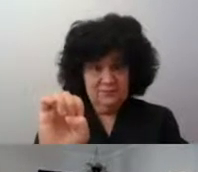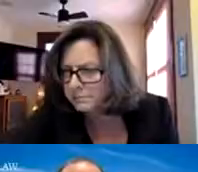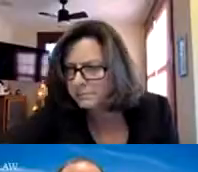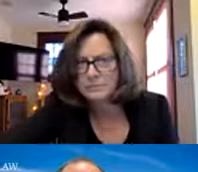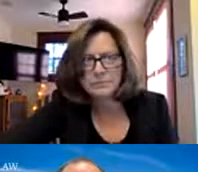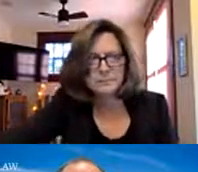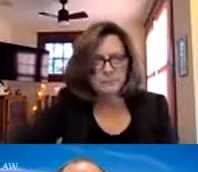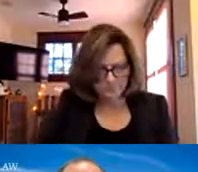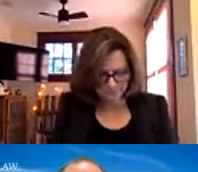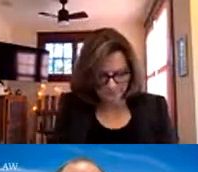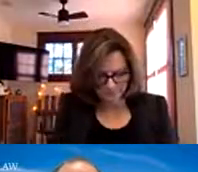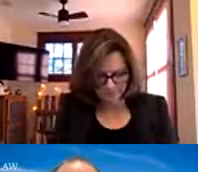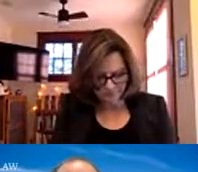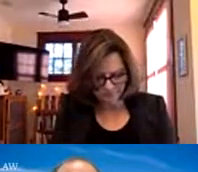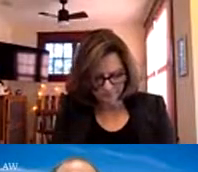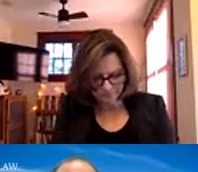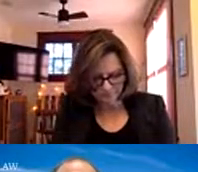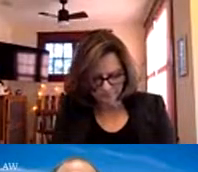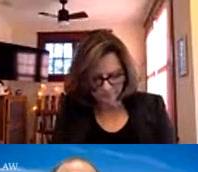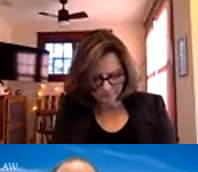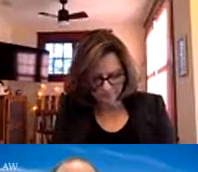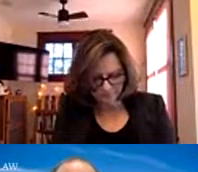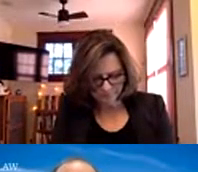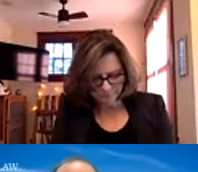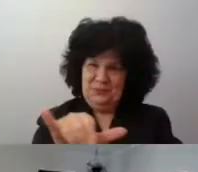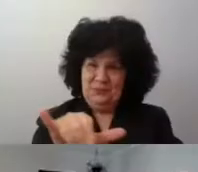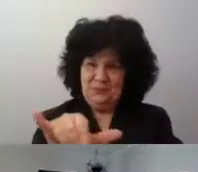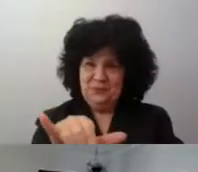Okay. I think Leslie had a conflict as well.